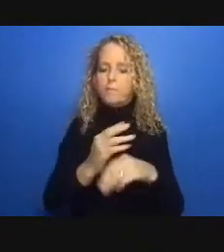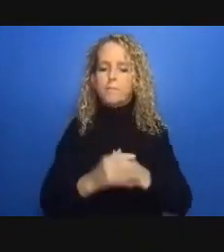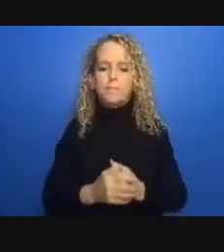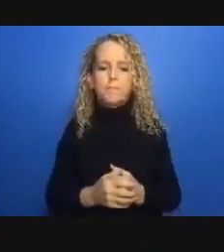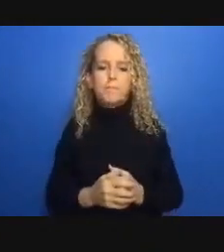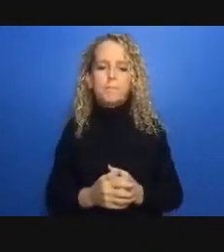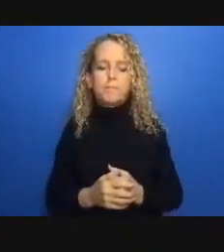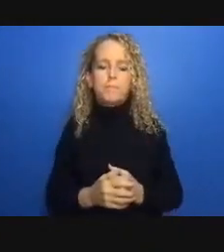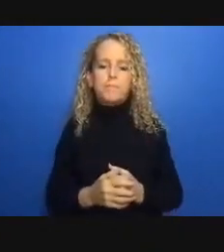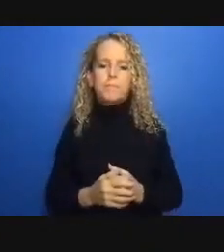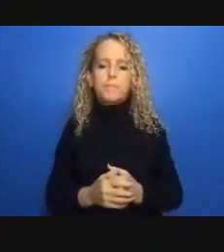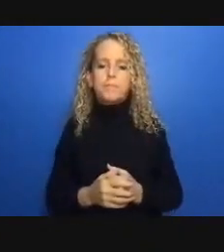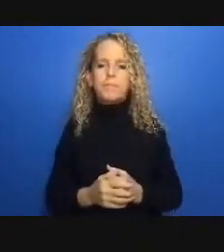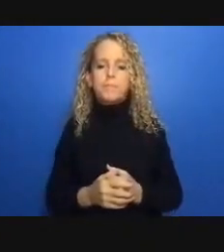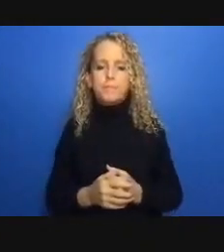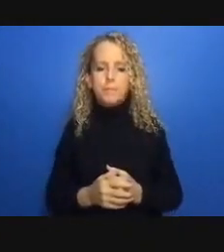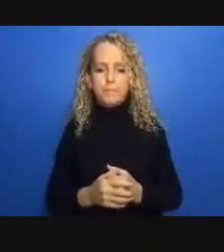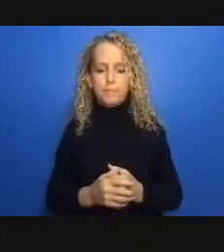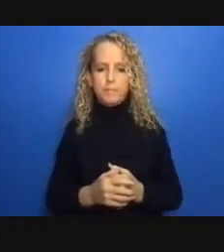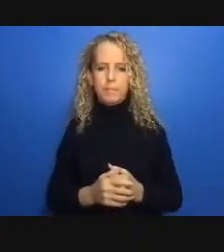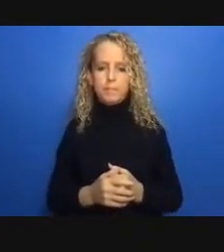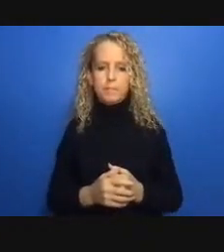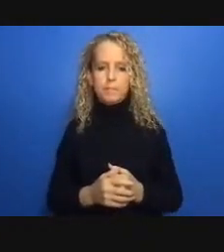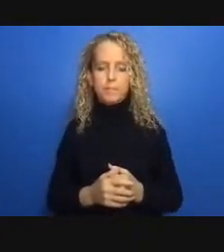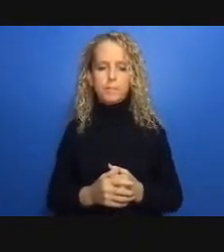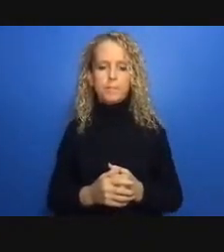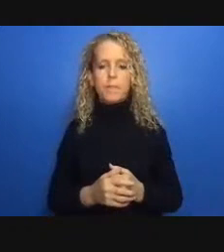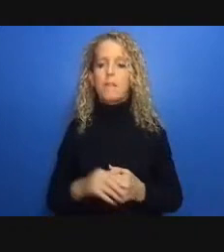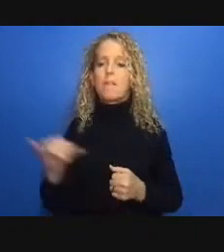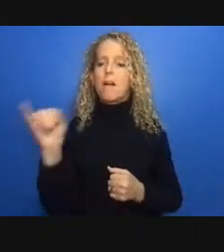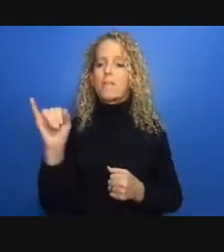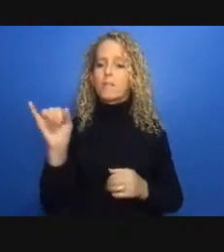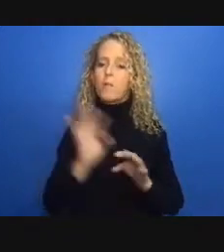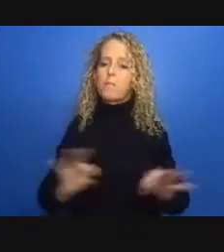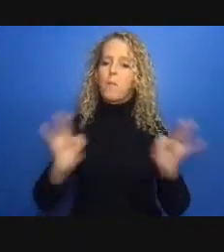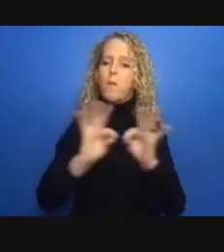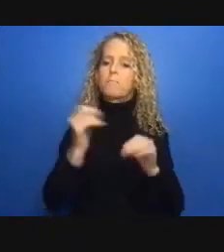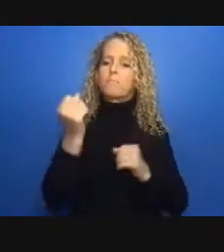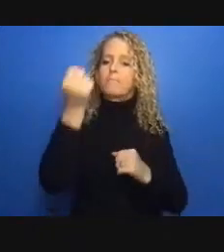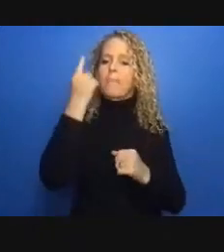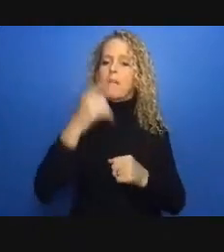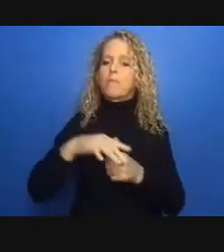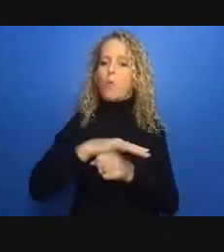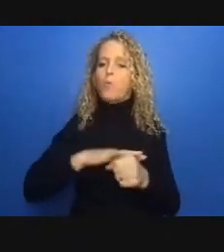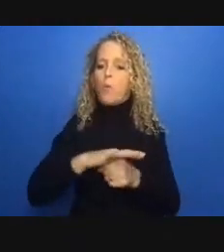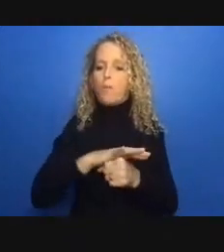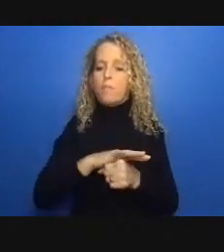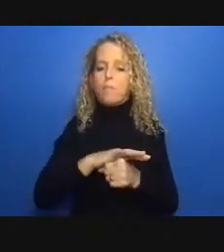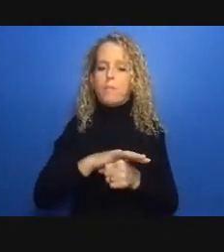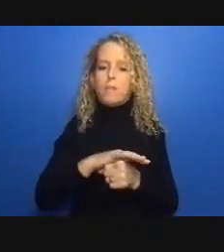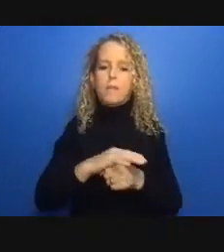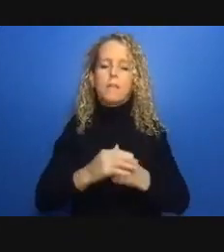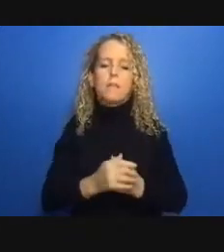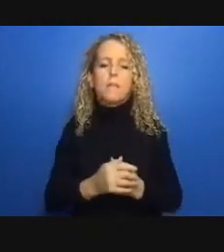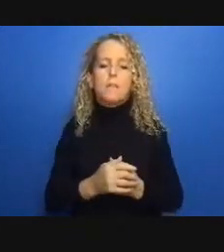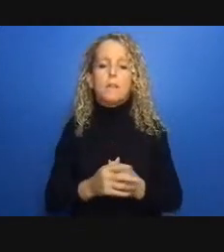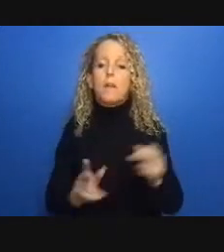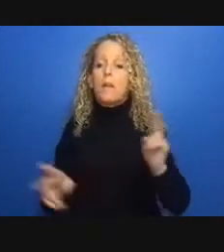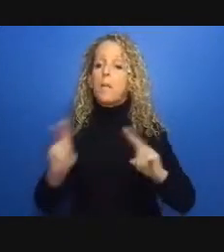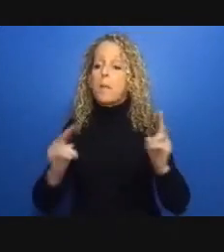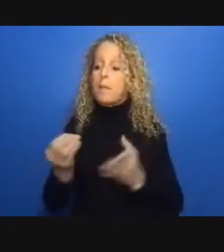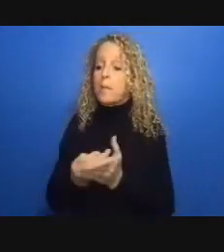piece that was also mentioned previously was understanding local. We definitely saw a shift in people purchasing products, but